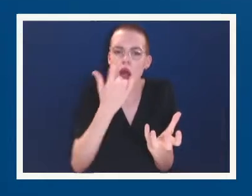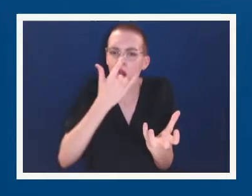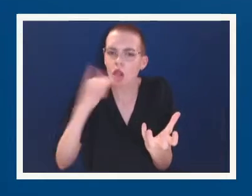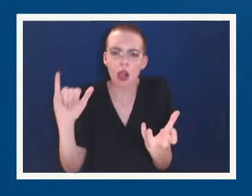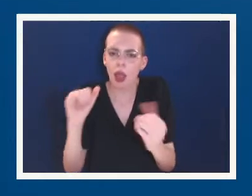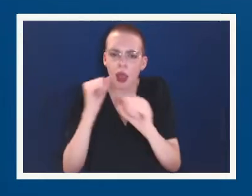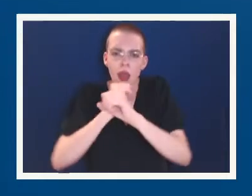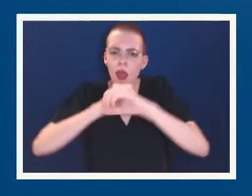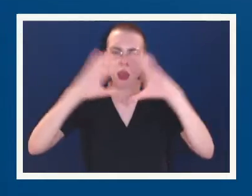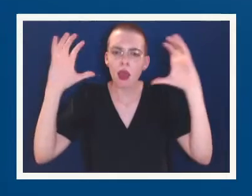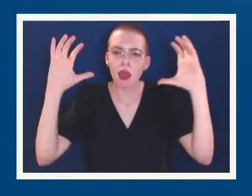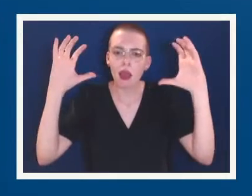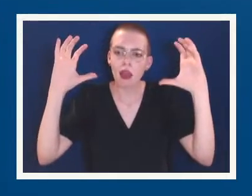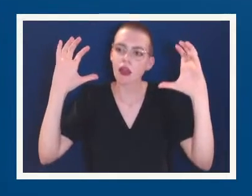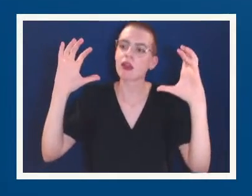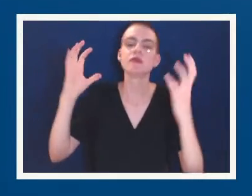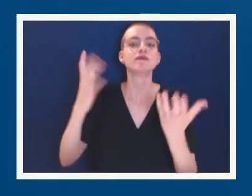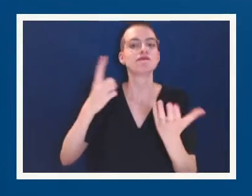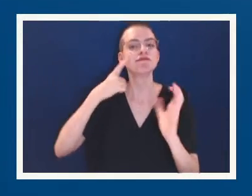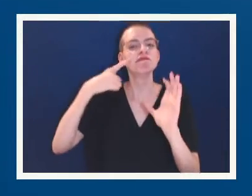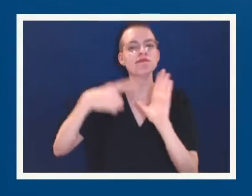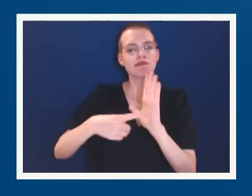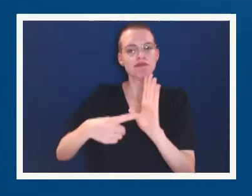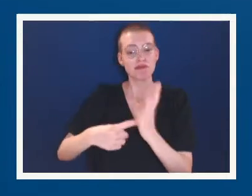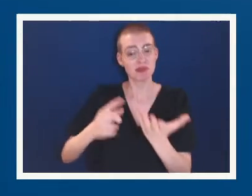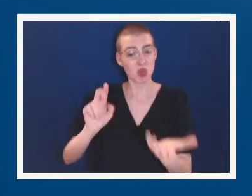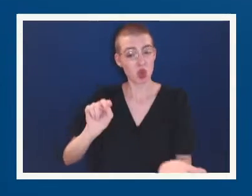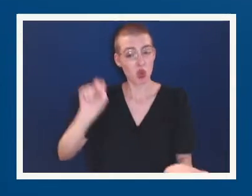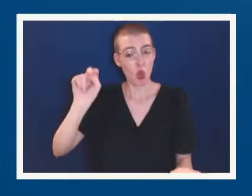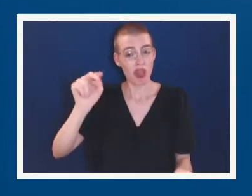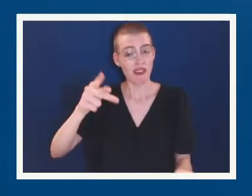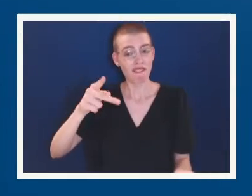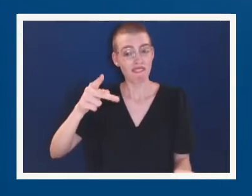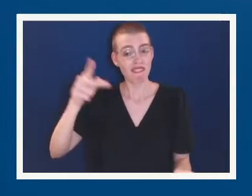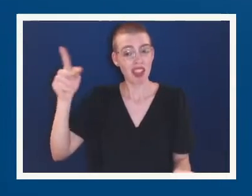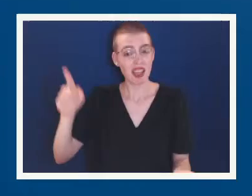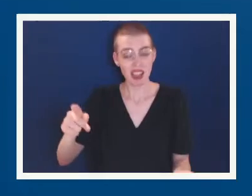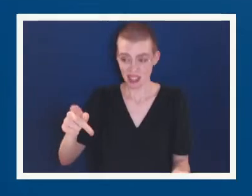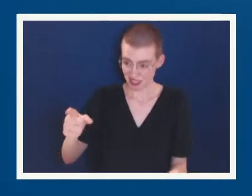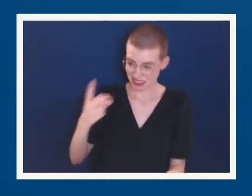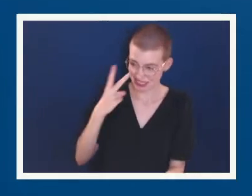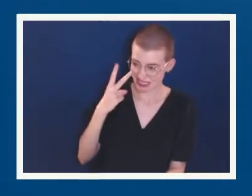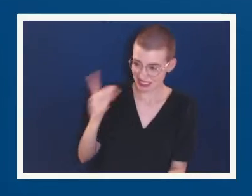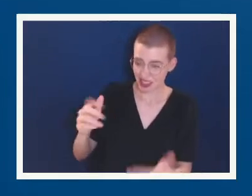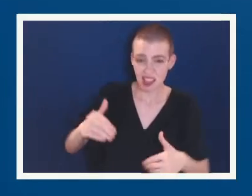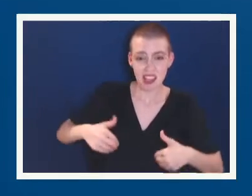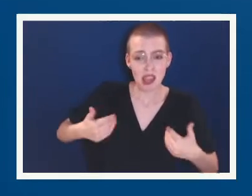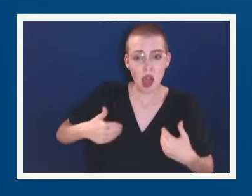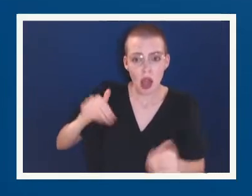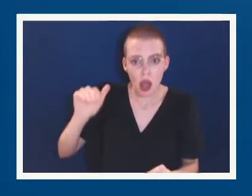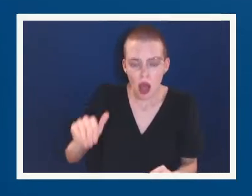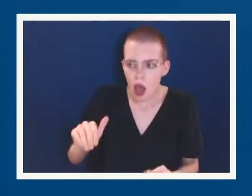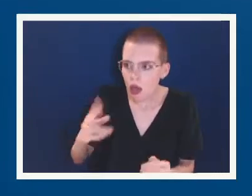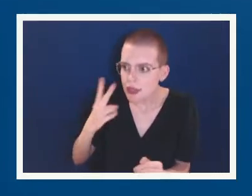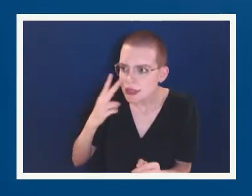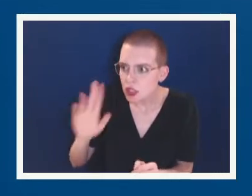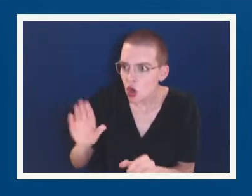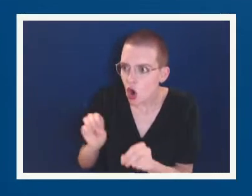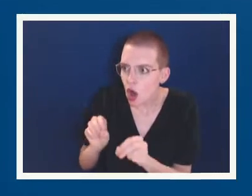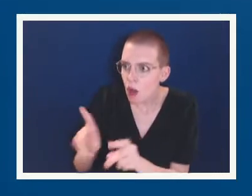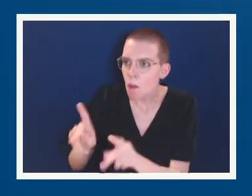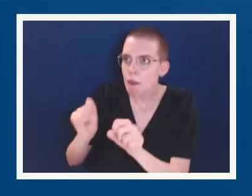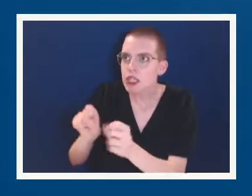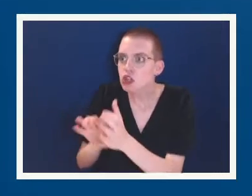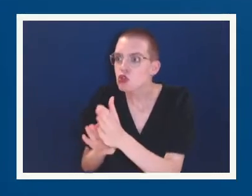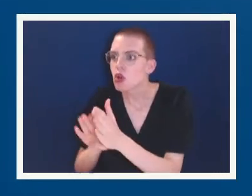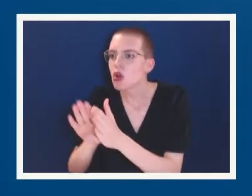when you see that young child in North Philly and you see the potential in her, so you invest in her public school. That's real